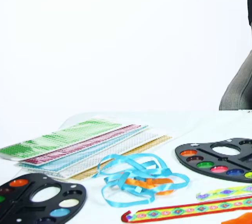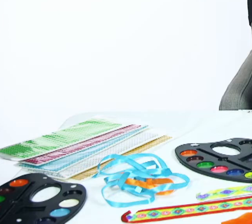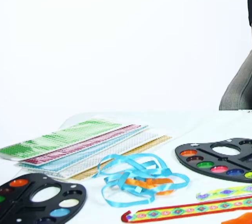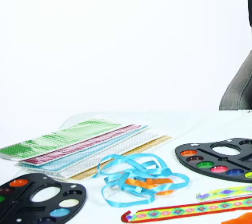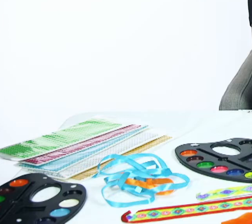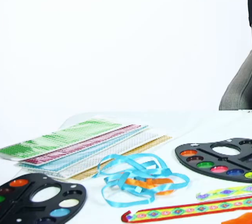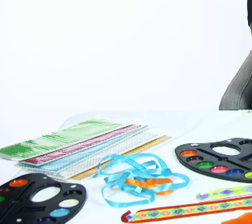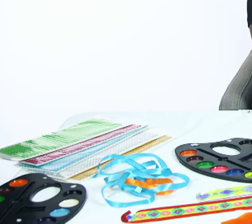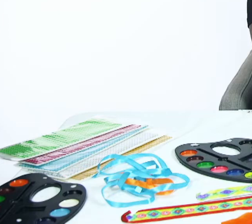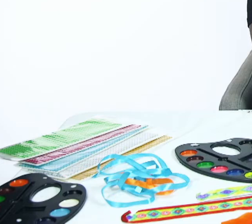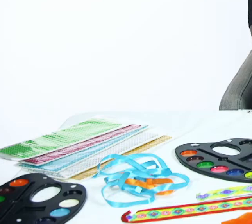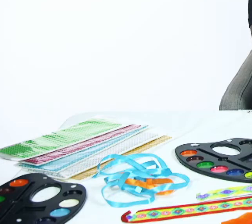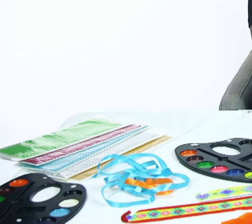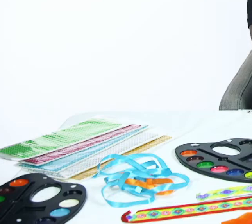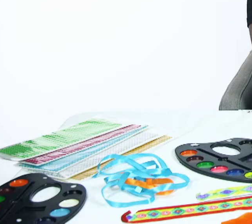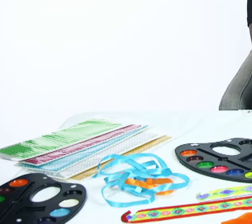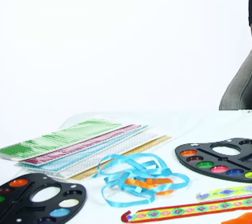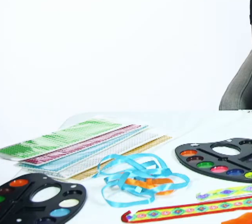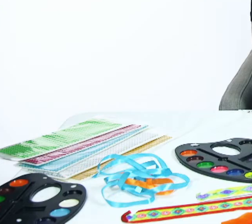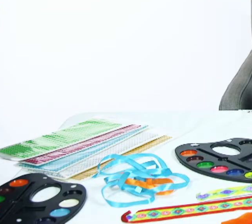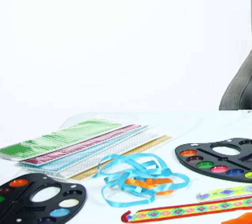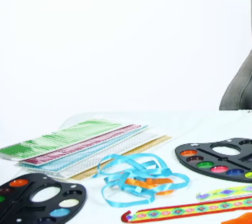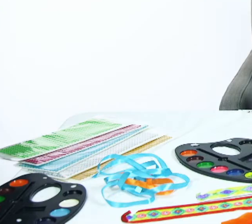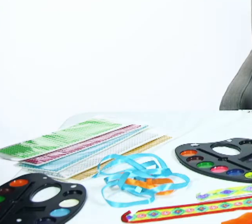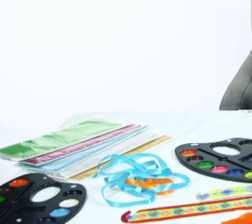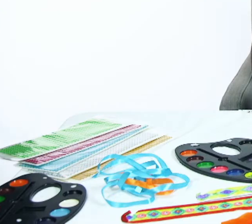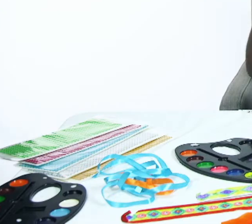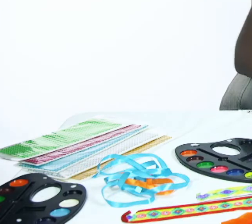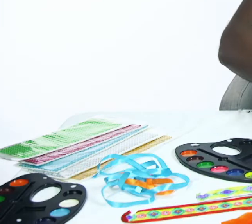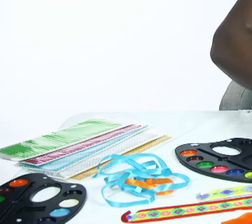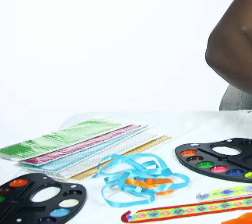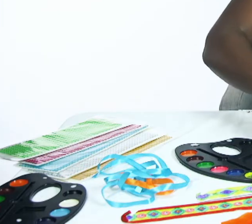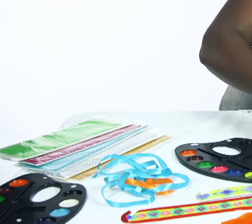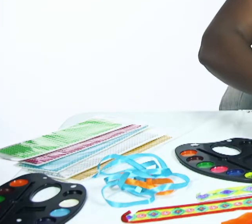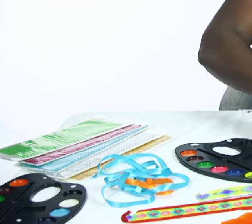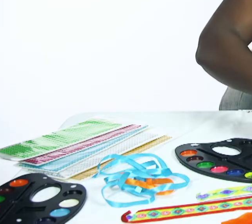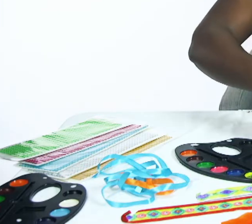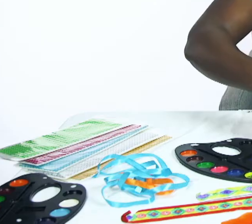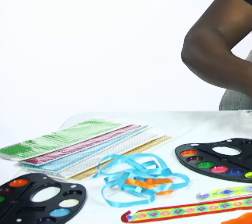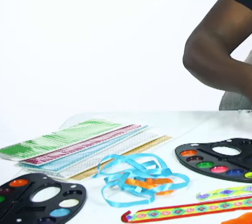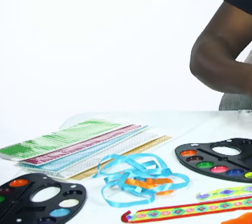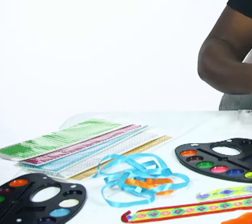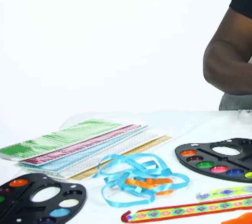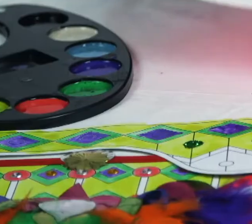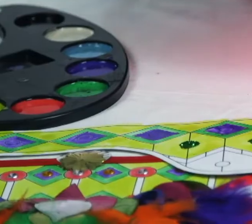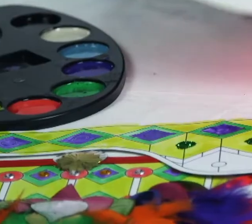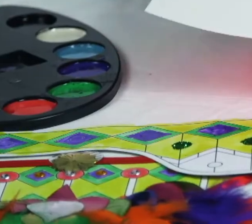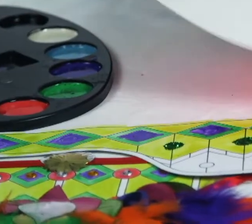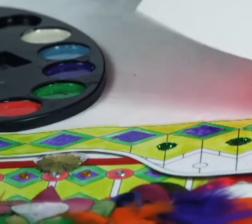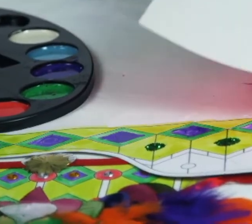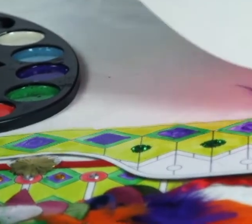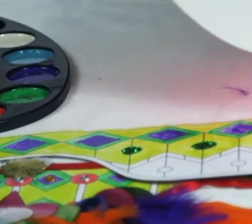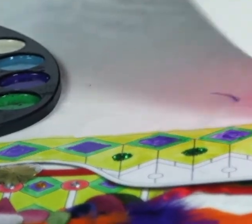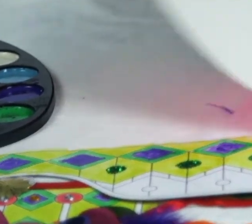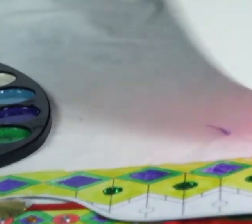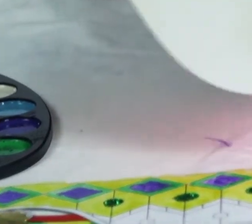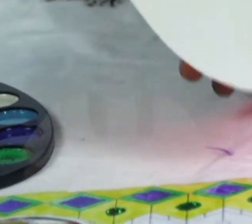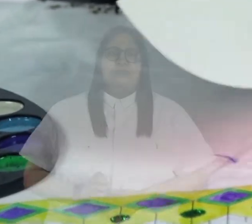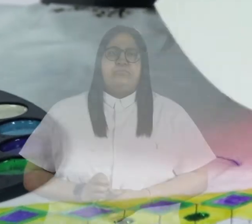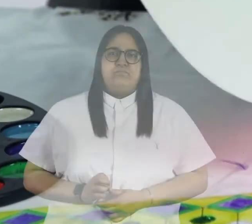when it comes to folding. Now you get your paper